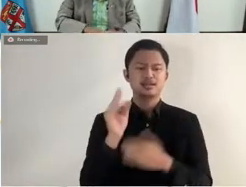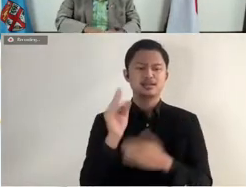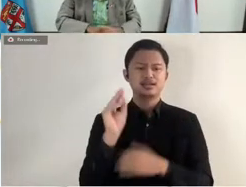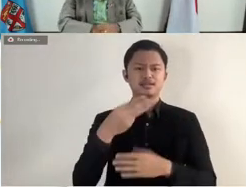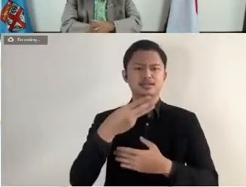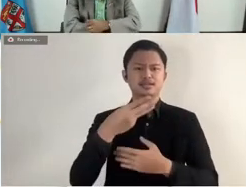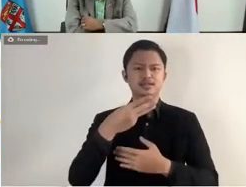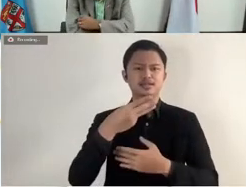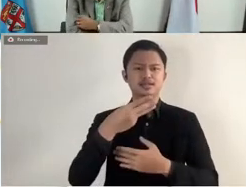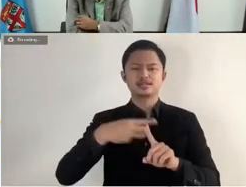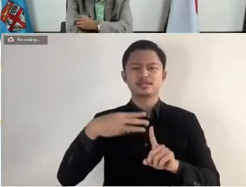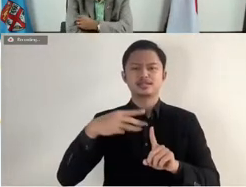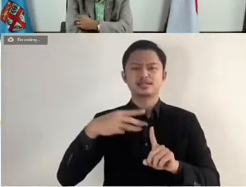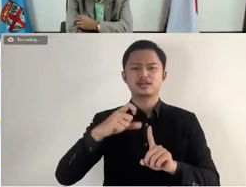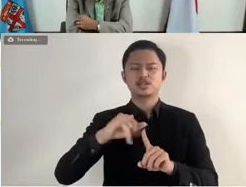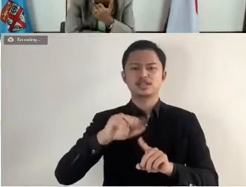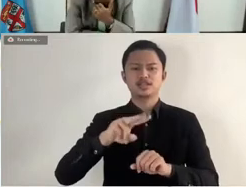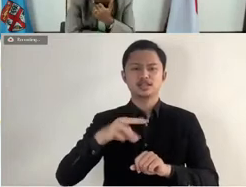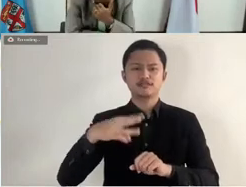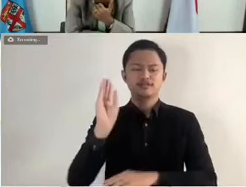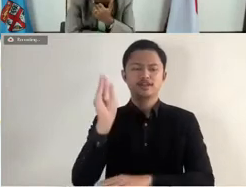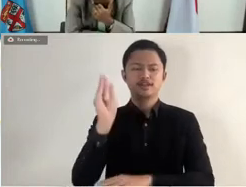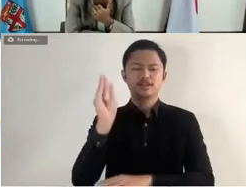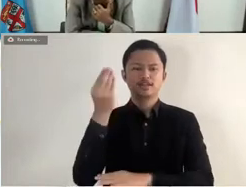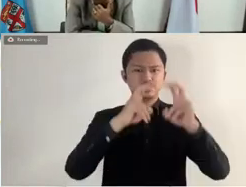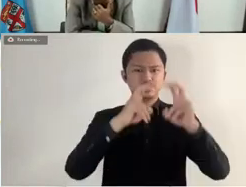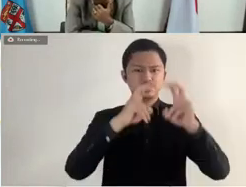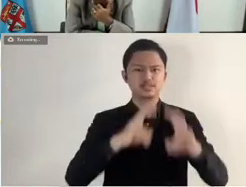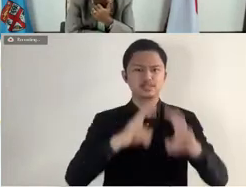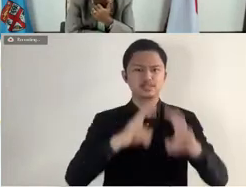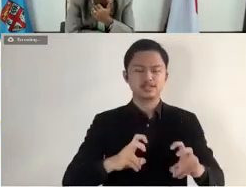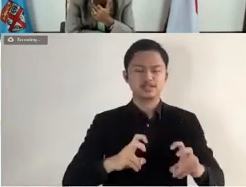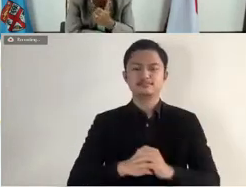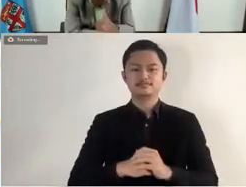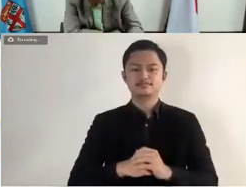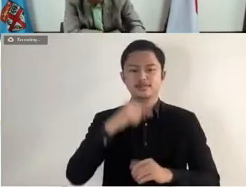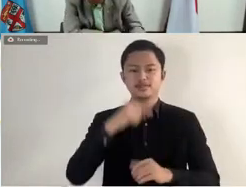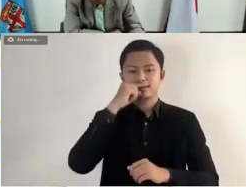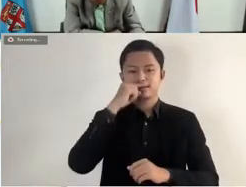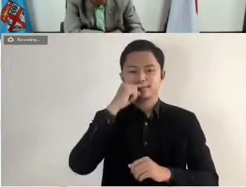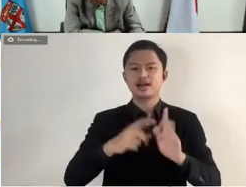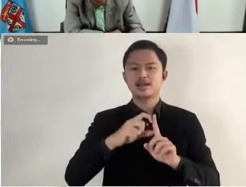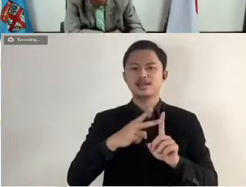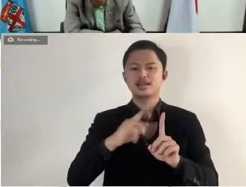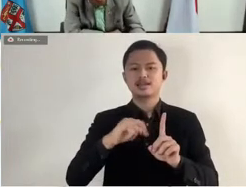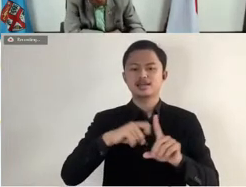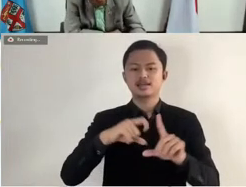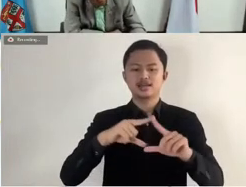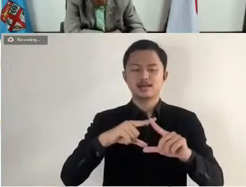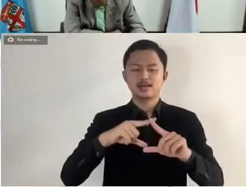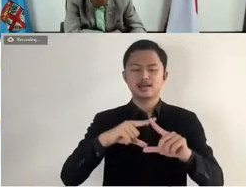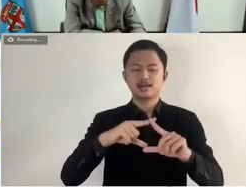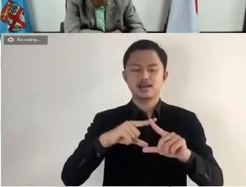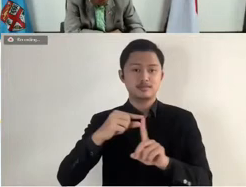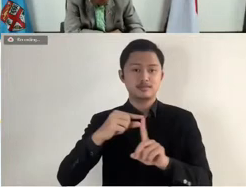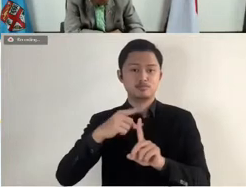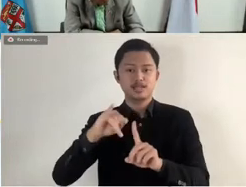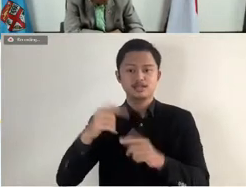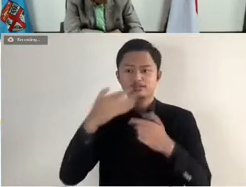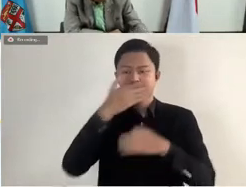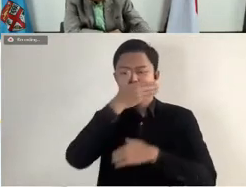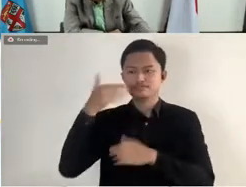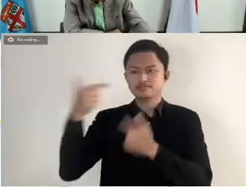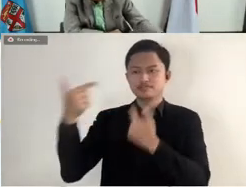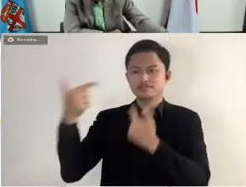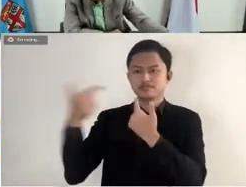We have Andika Krishna Yudanto, Deputy for International Cooperation, National Counterterrorism Agency, Indonesia.